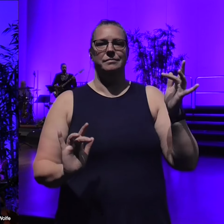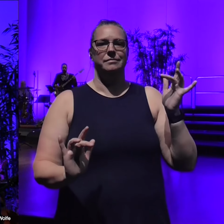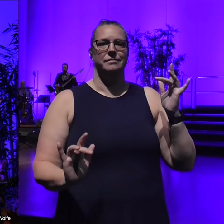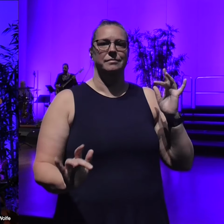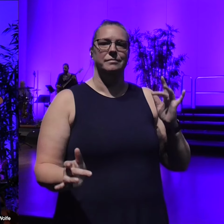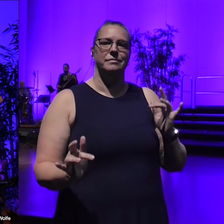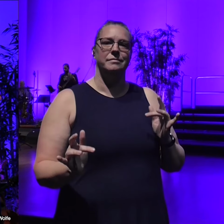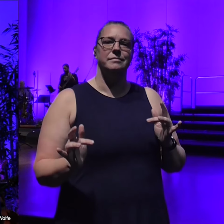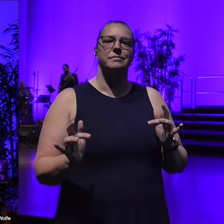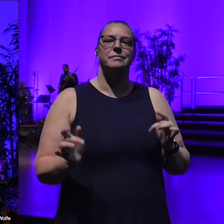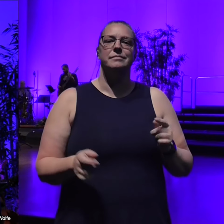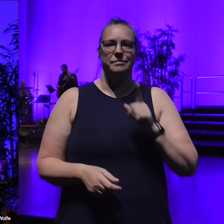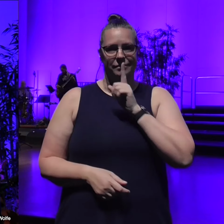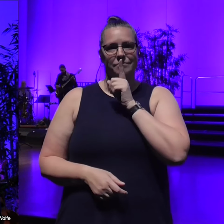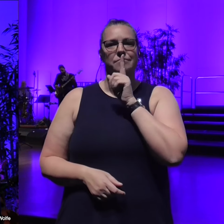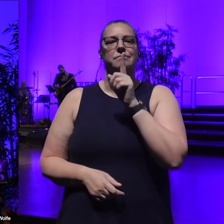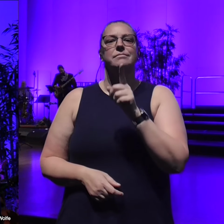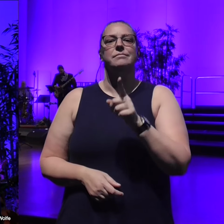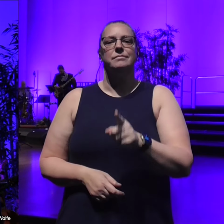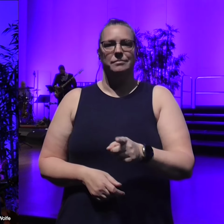each face.